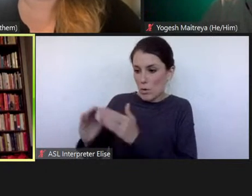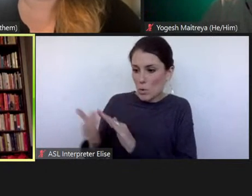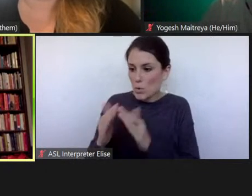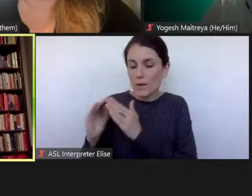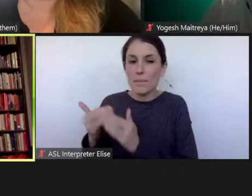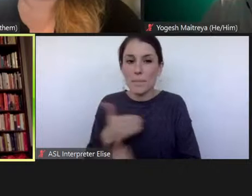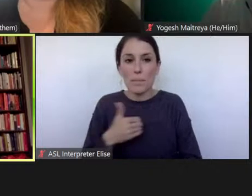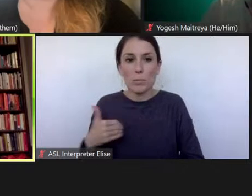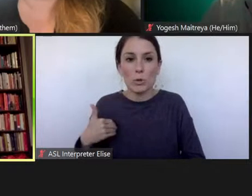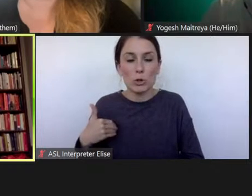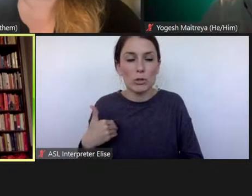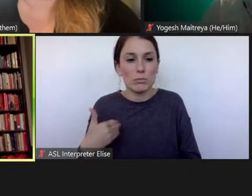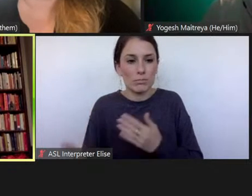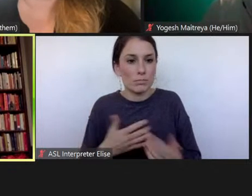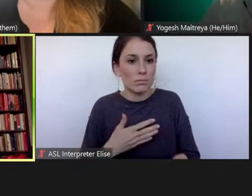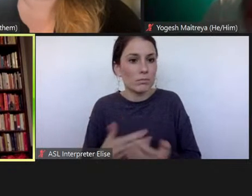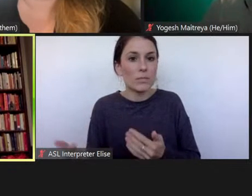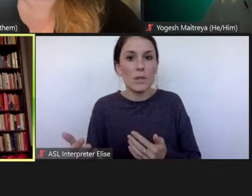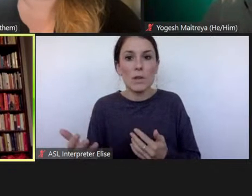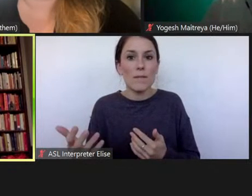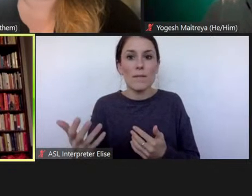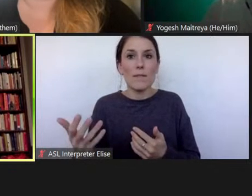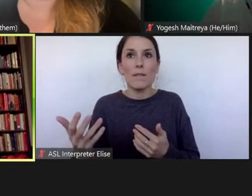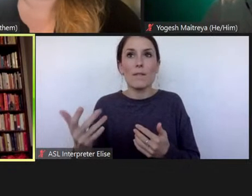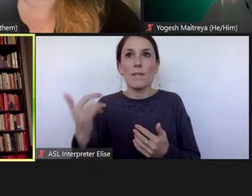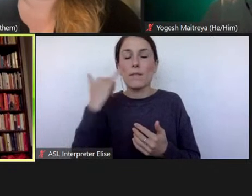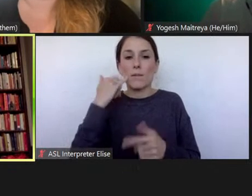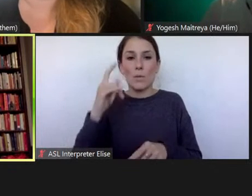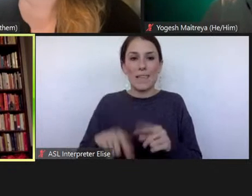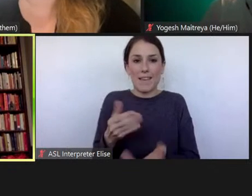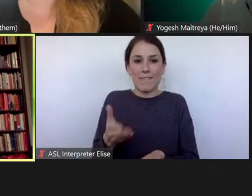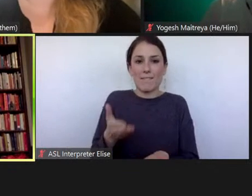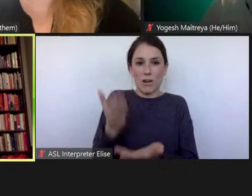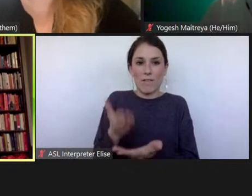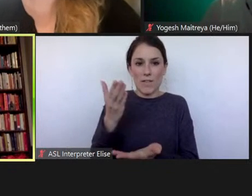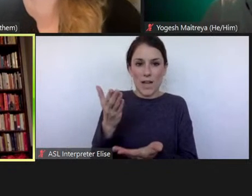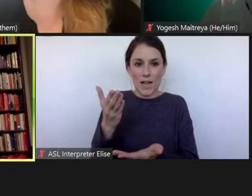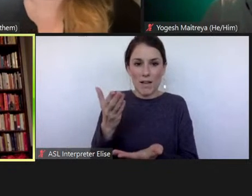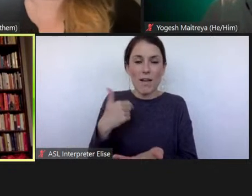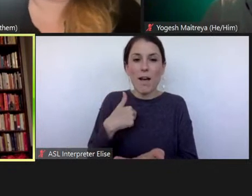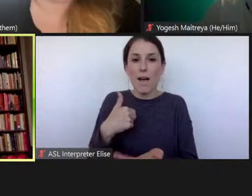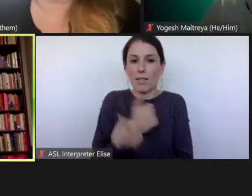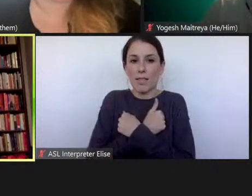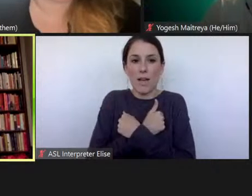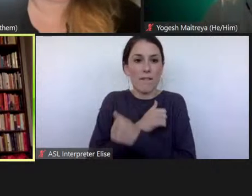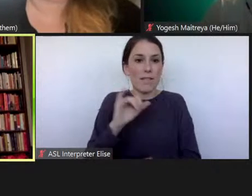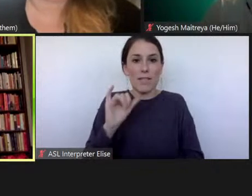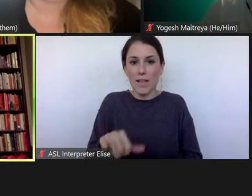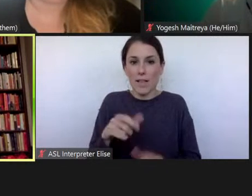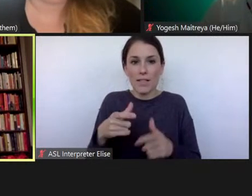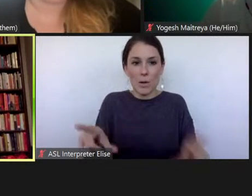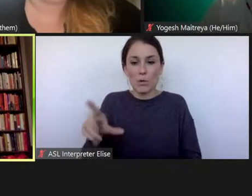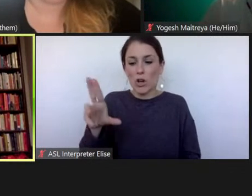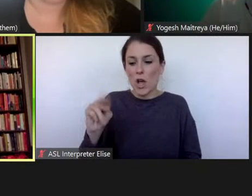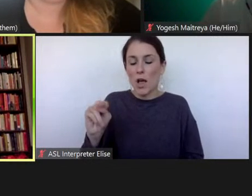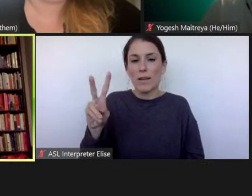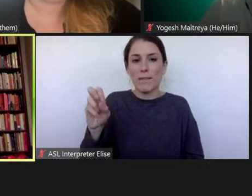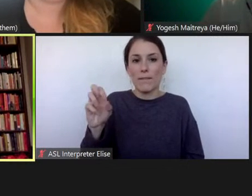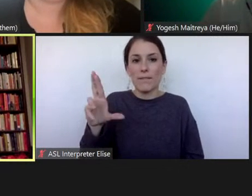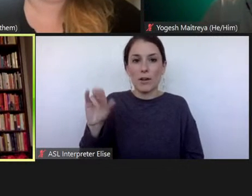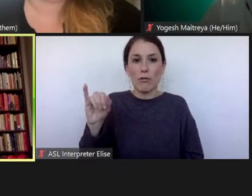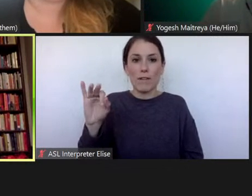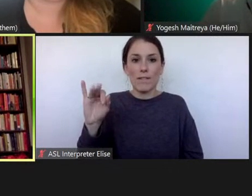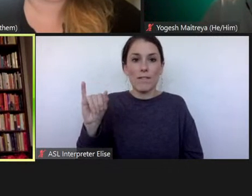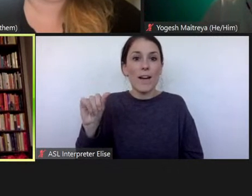in the face of unverifiability. I love that language of the unverifiable, being